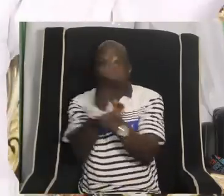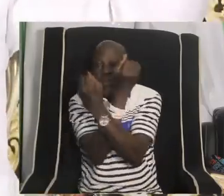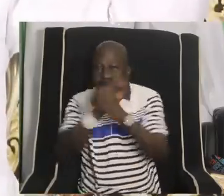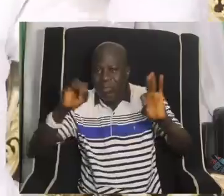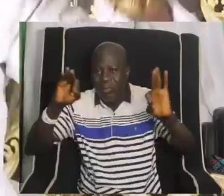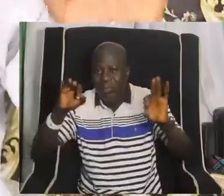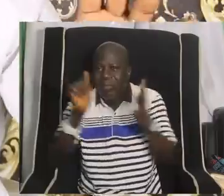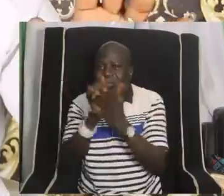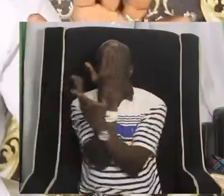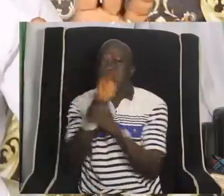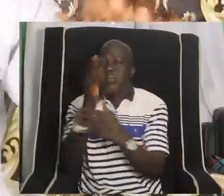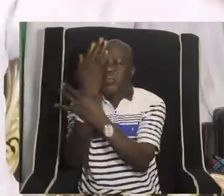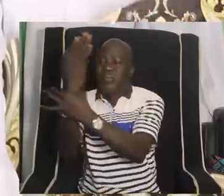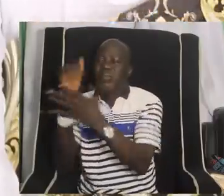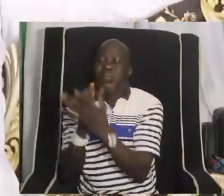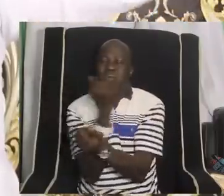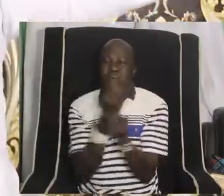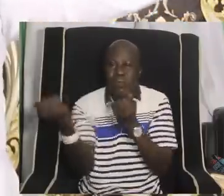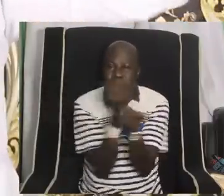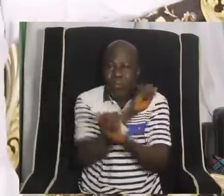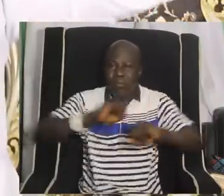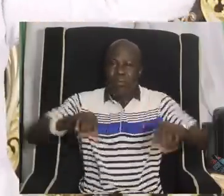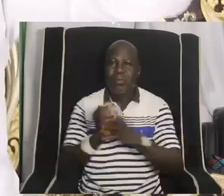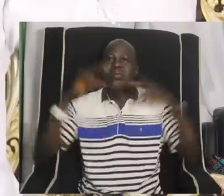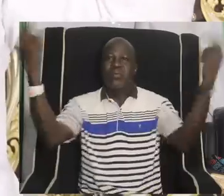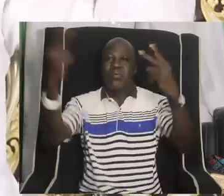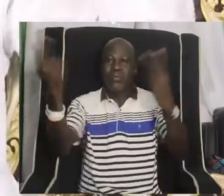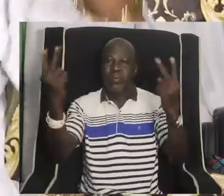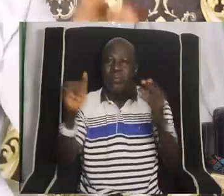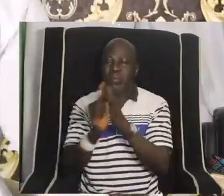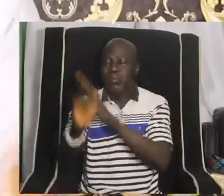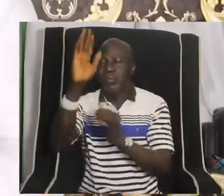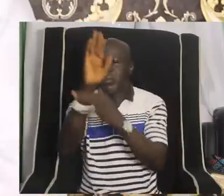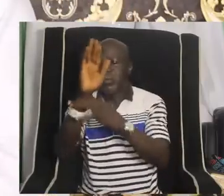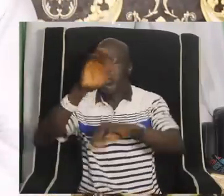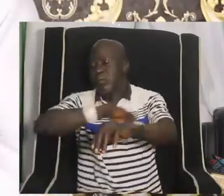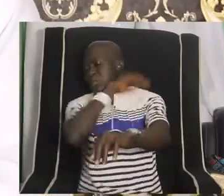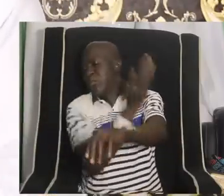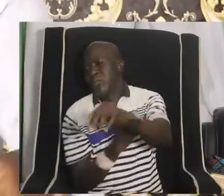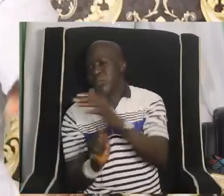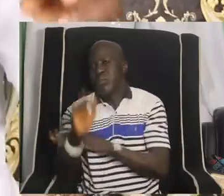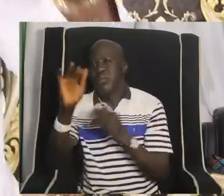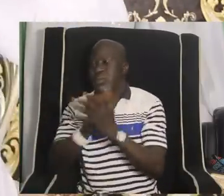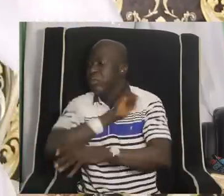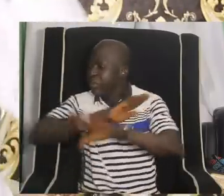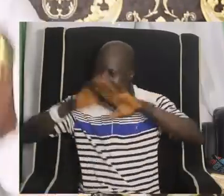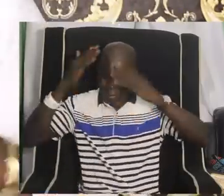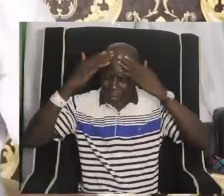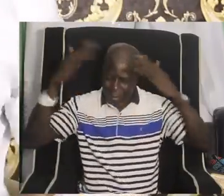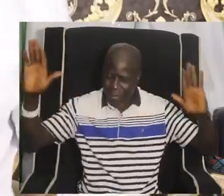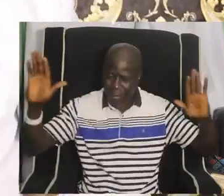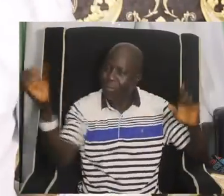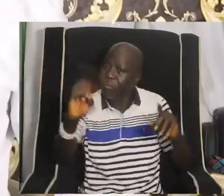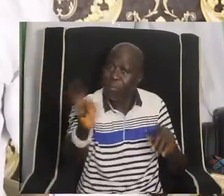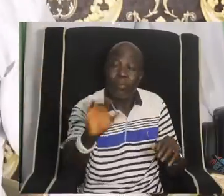born. Owo igbalati segun. The hand of salvation and victory. Owo Olodumare ni mo pe. I call out the hand of the Almighty. Mi o mo bi o wa to ba